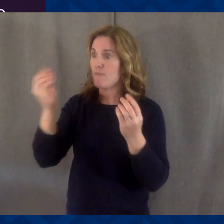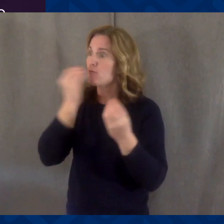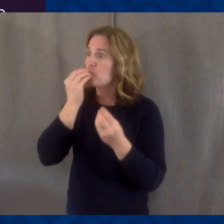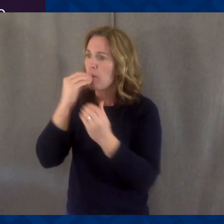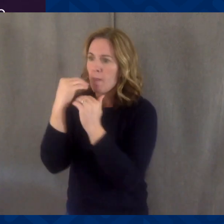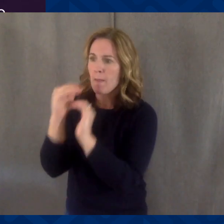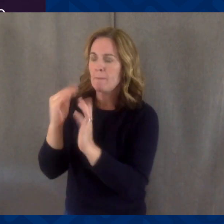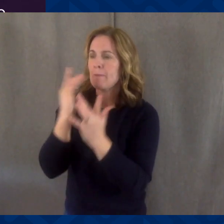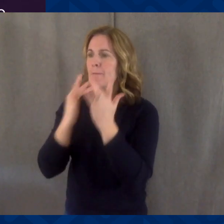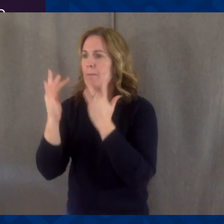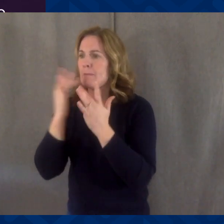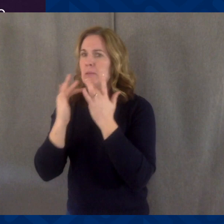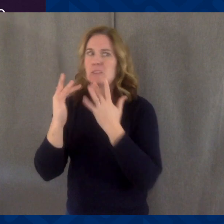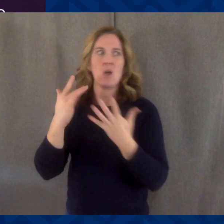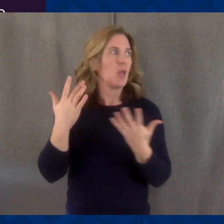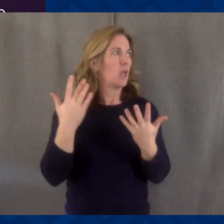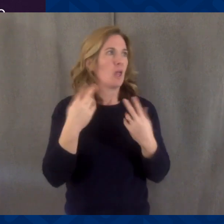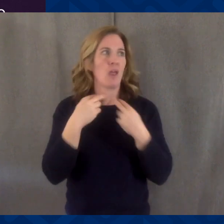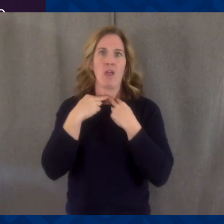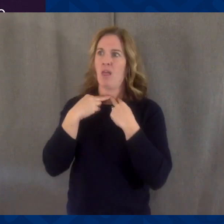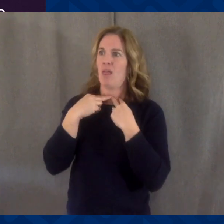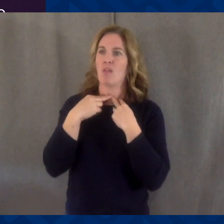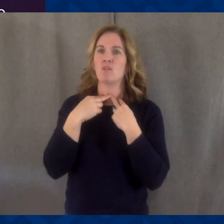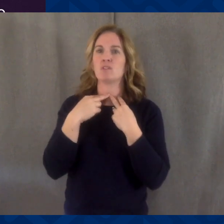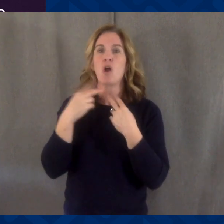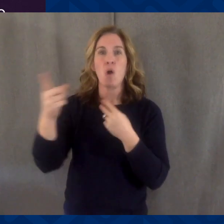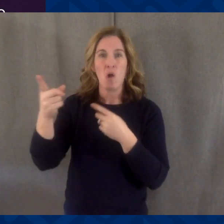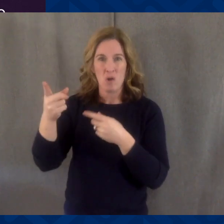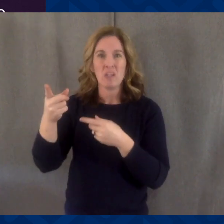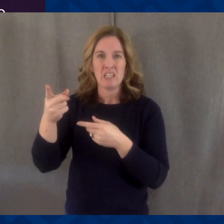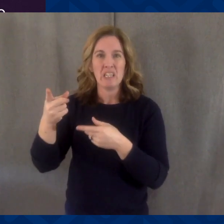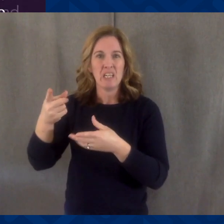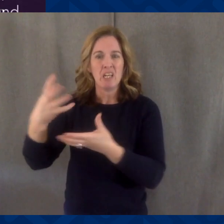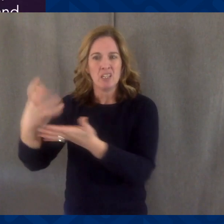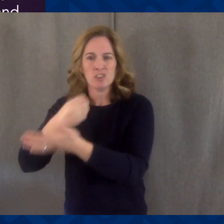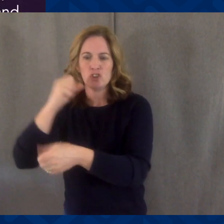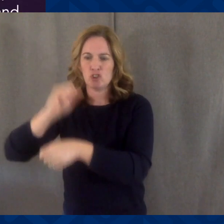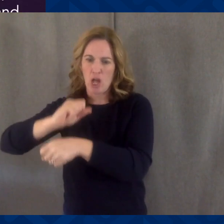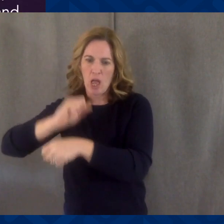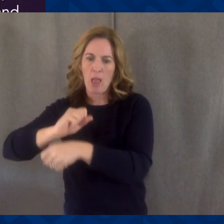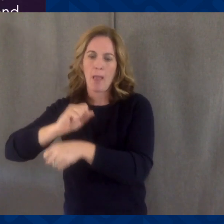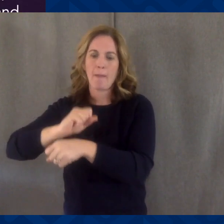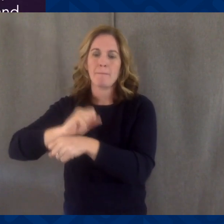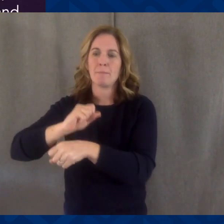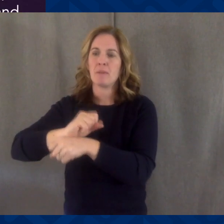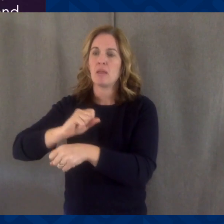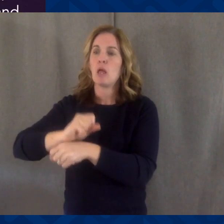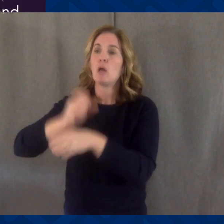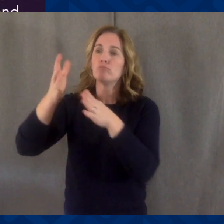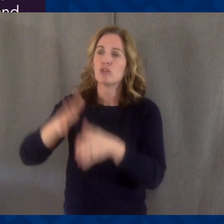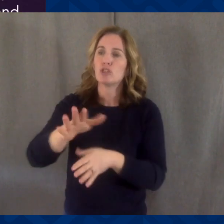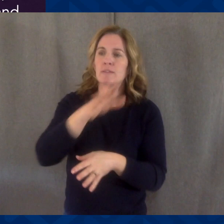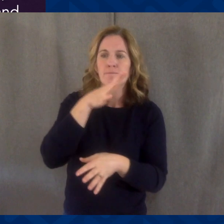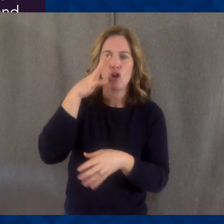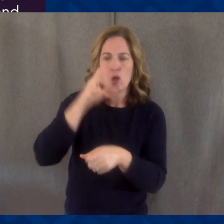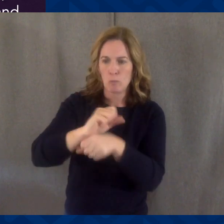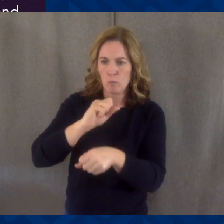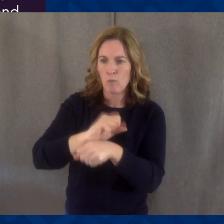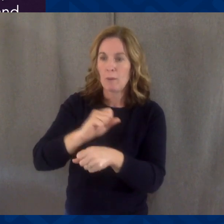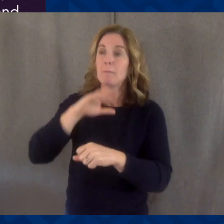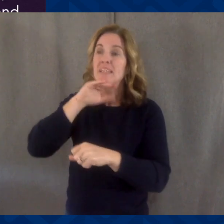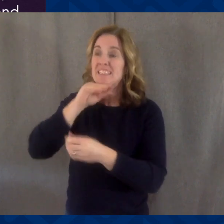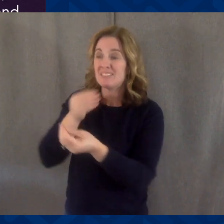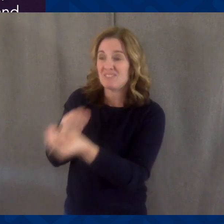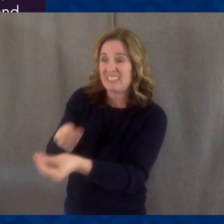hired himself out to a citizen of that country, who sent him to the fields to feed pigs. He longed to fill his stomach with the pods that the pigs were eating, but